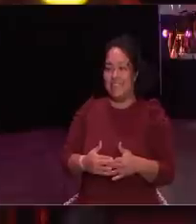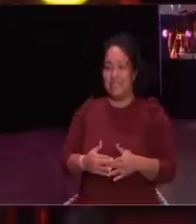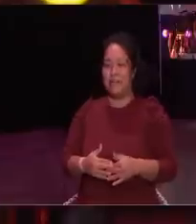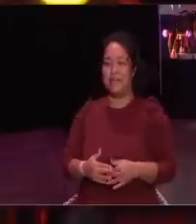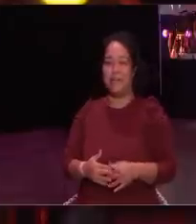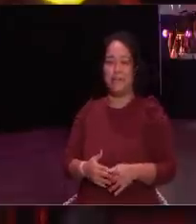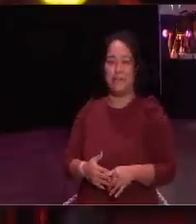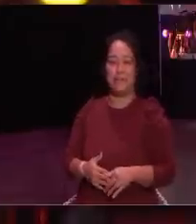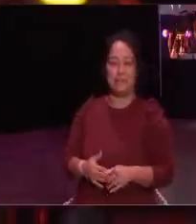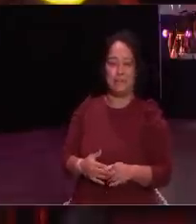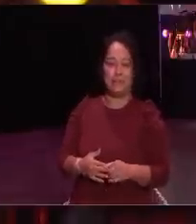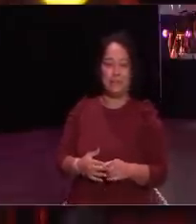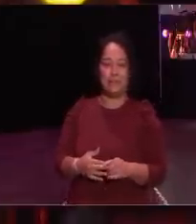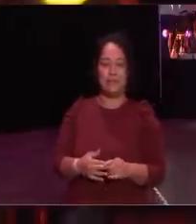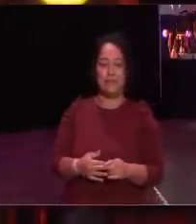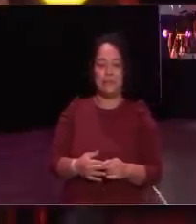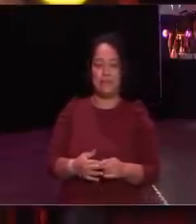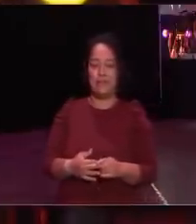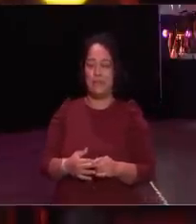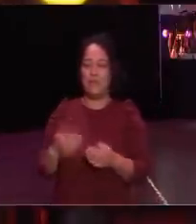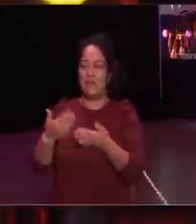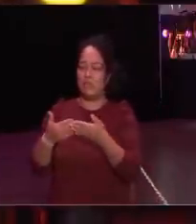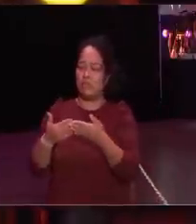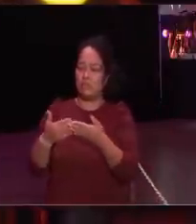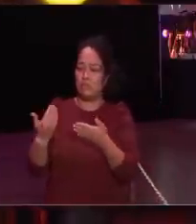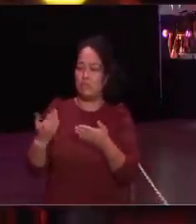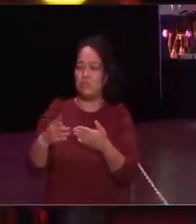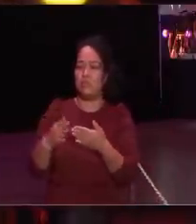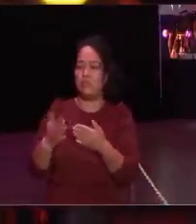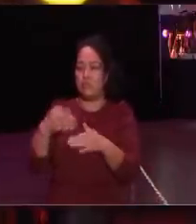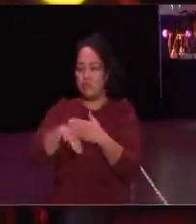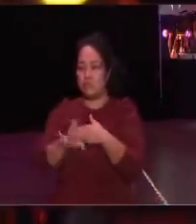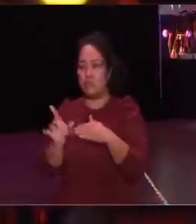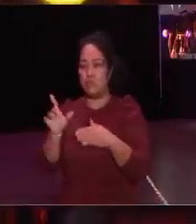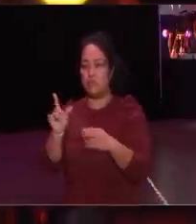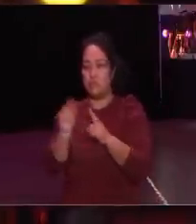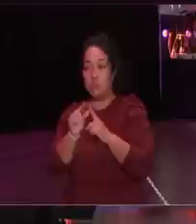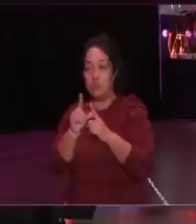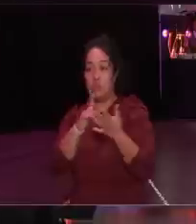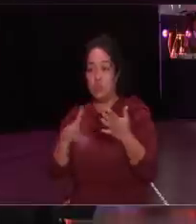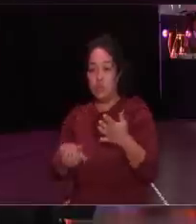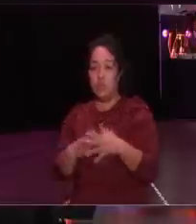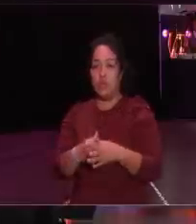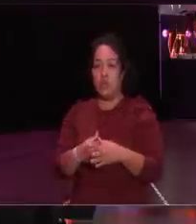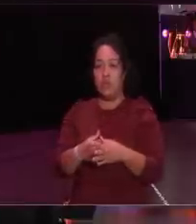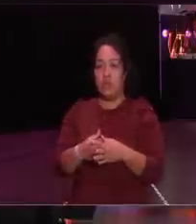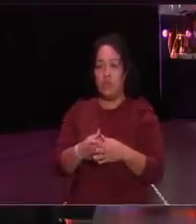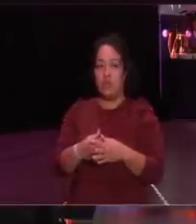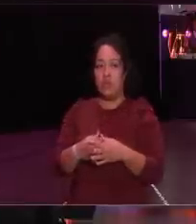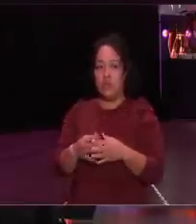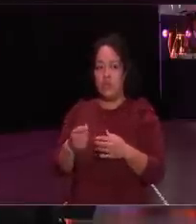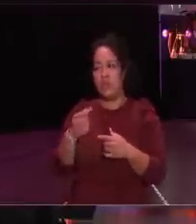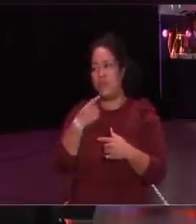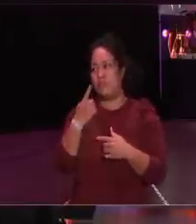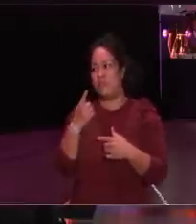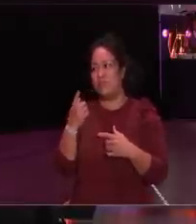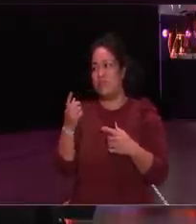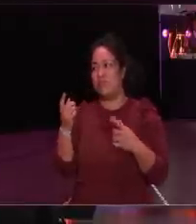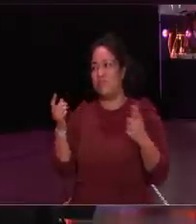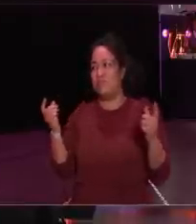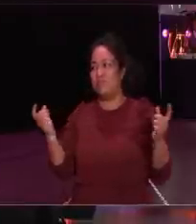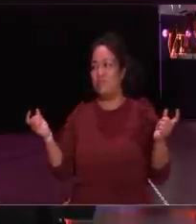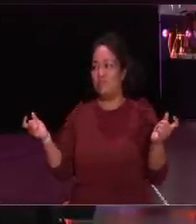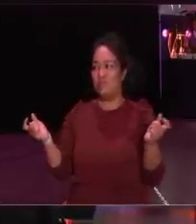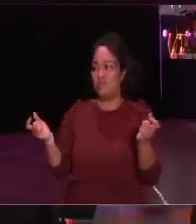Antes de traer la palabra de Dios, before I enter into the word of the Lord, quisiera felicitar a todos los